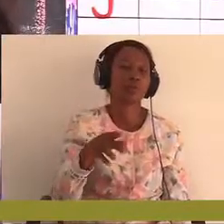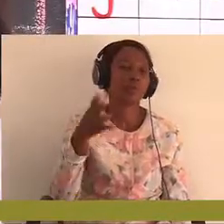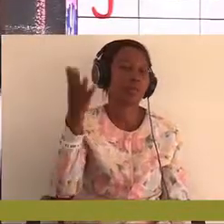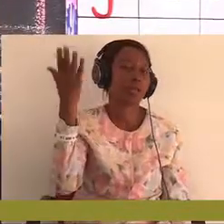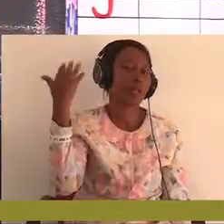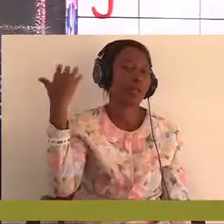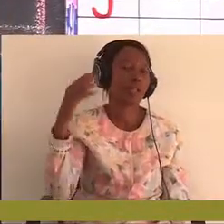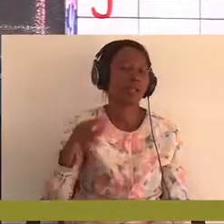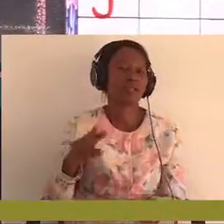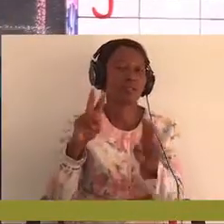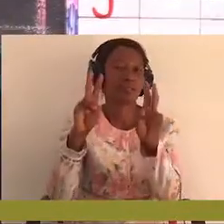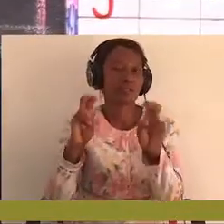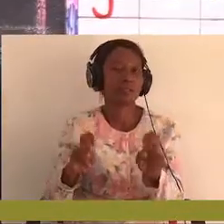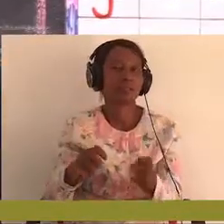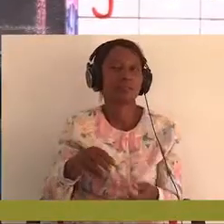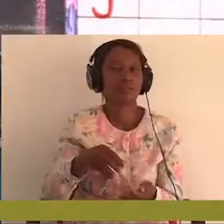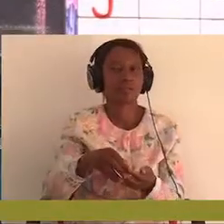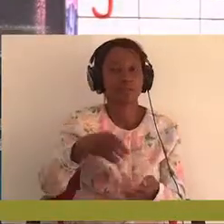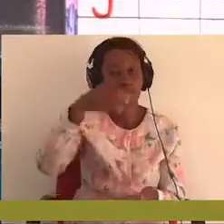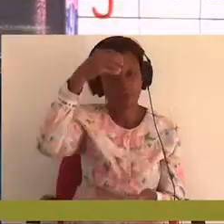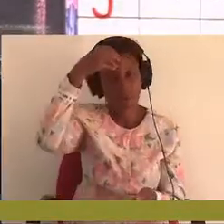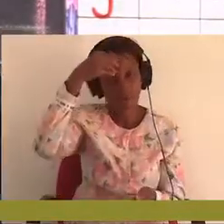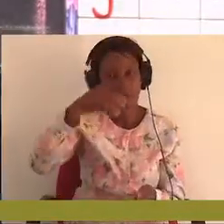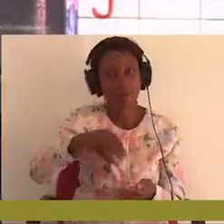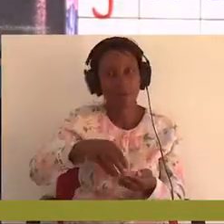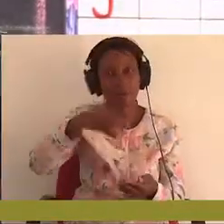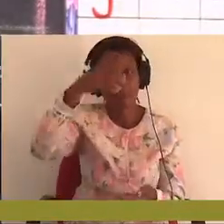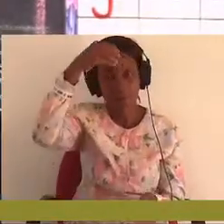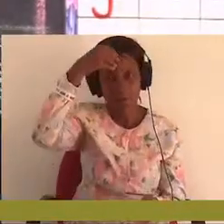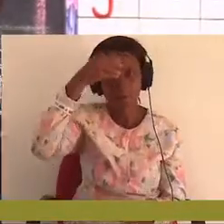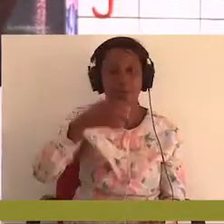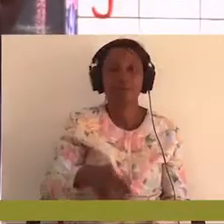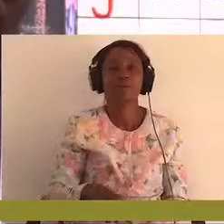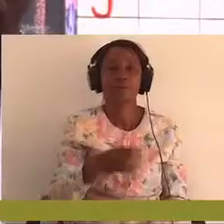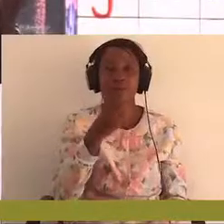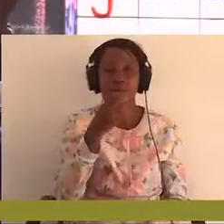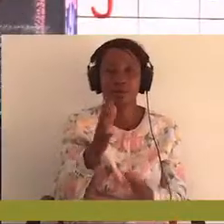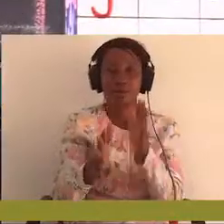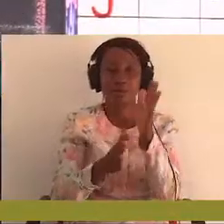lesson. You sounded it out as g.